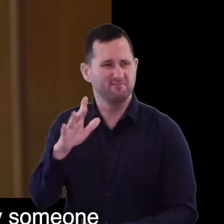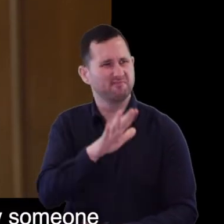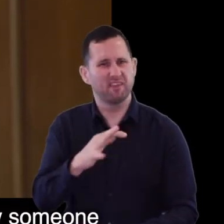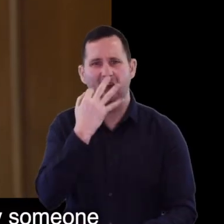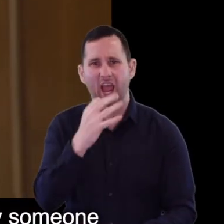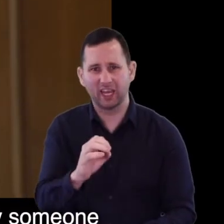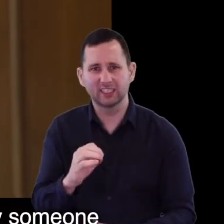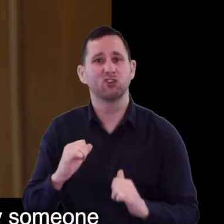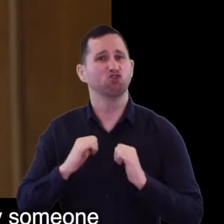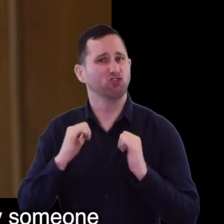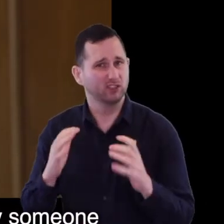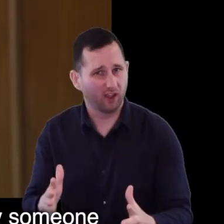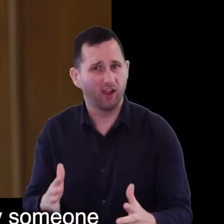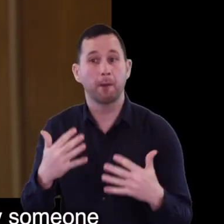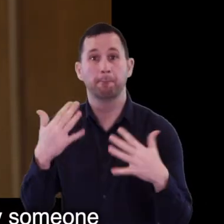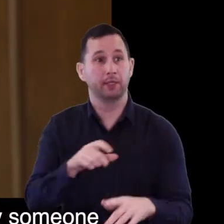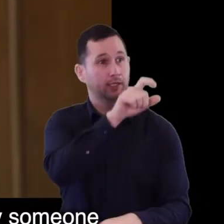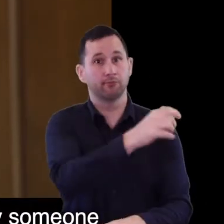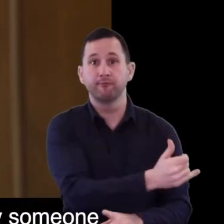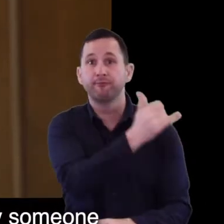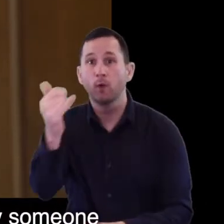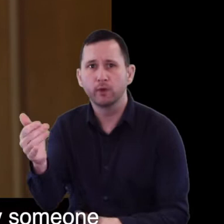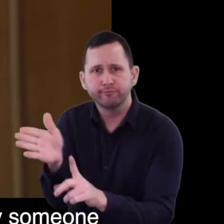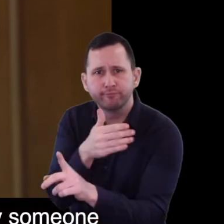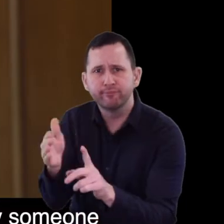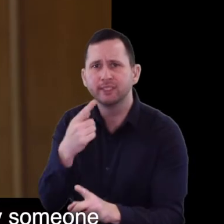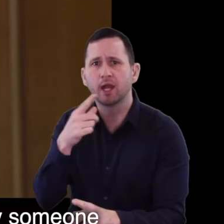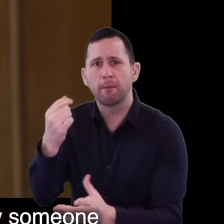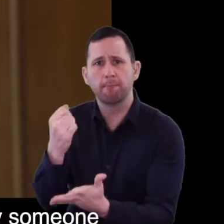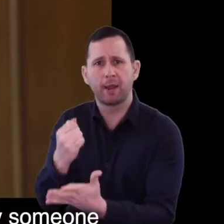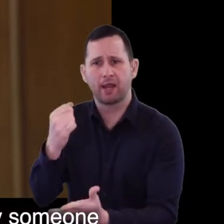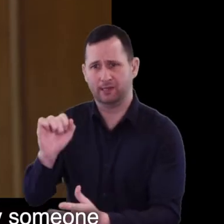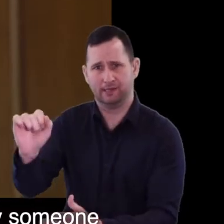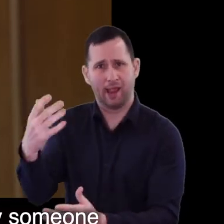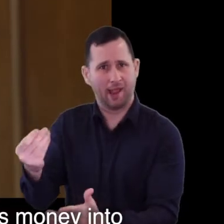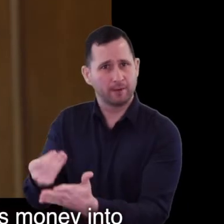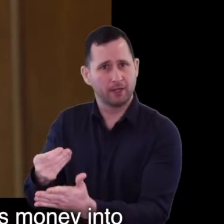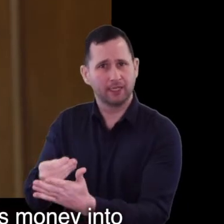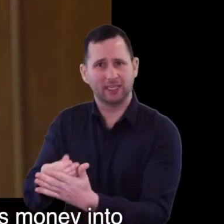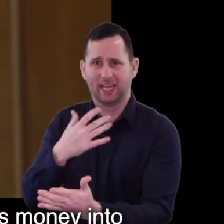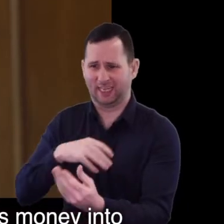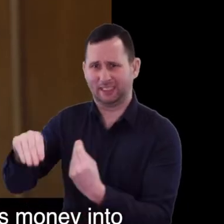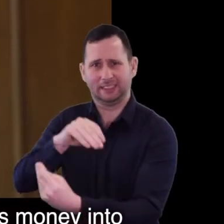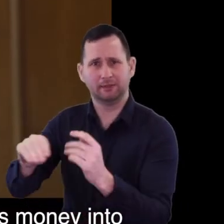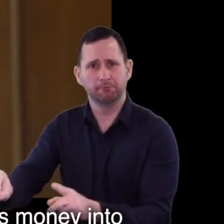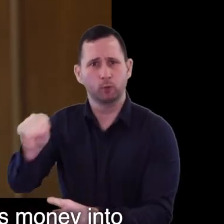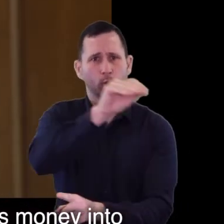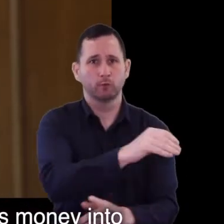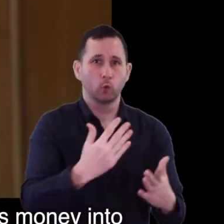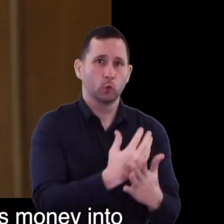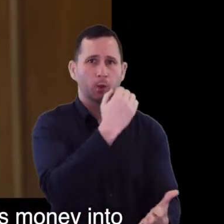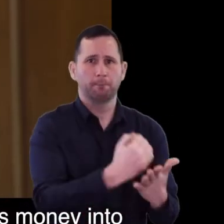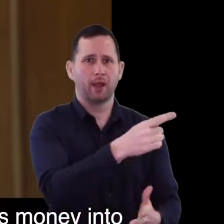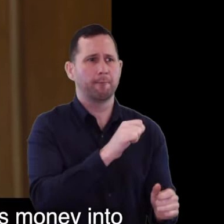80s, who was retired, and he was telephoned at home by someone purporting to be from his bank to say that he had to go into the